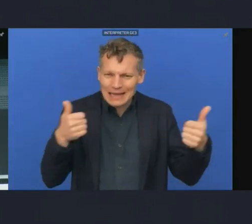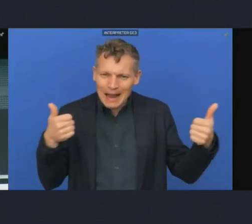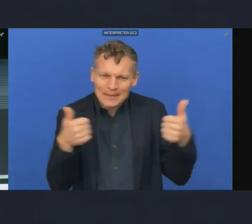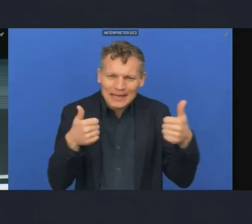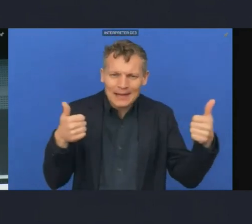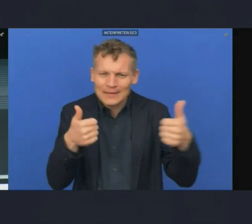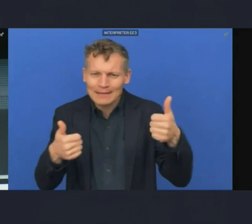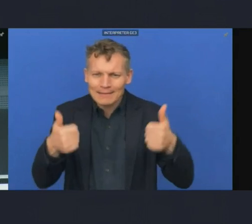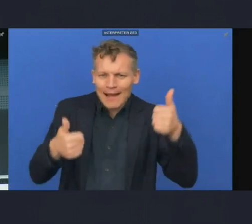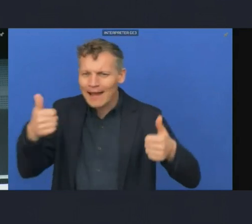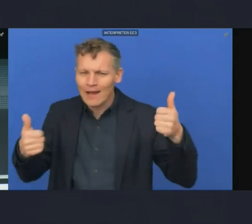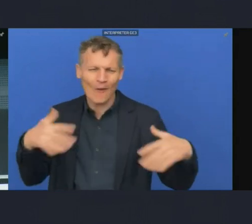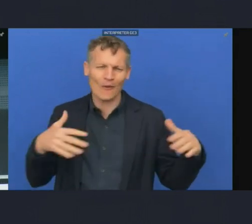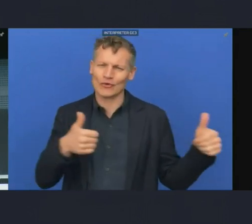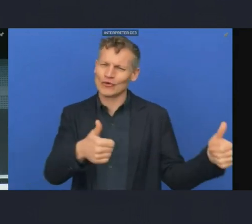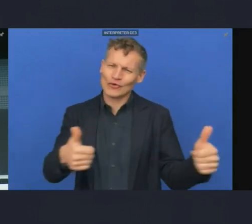with